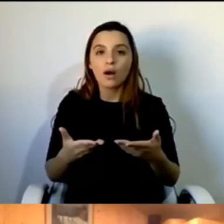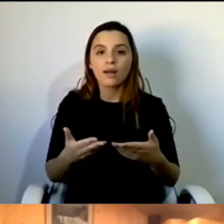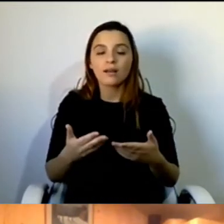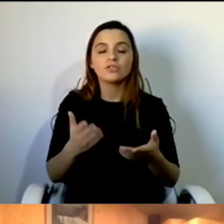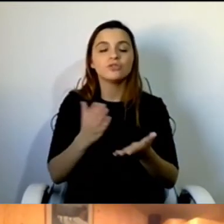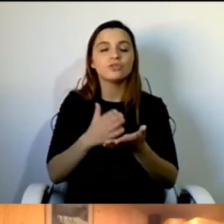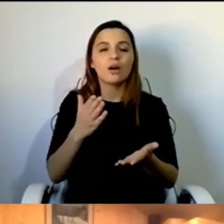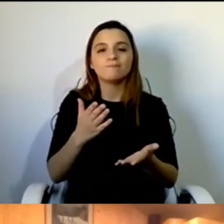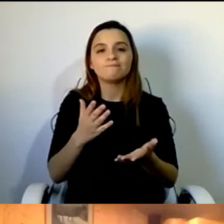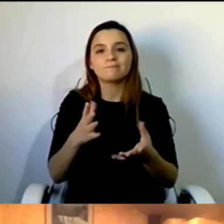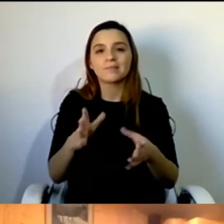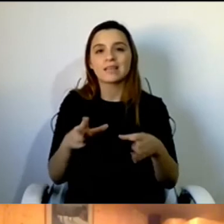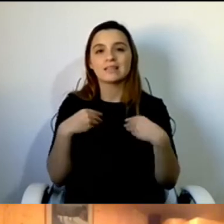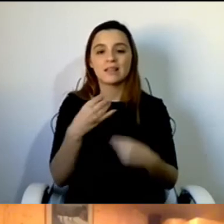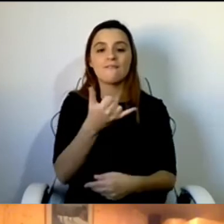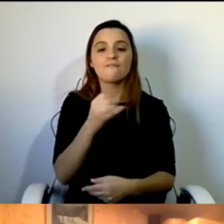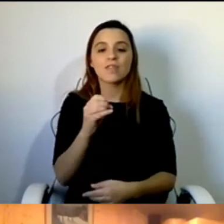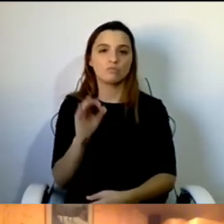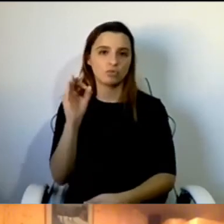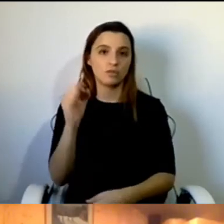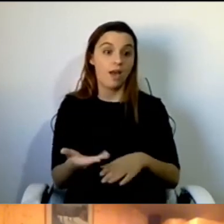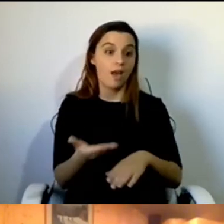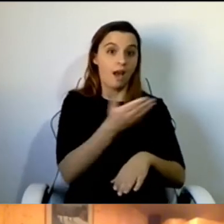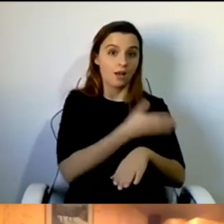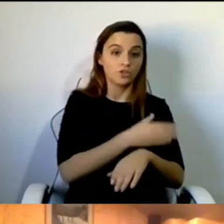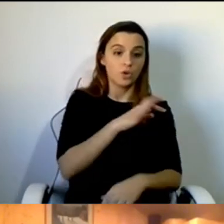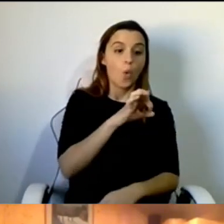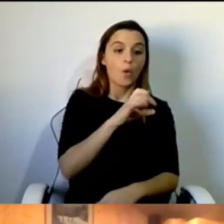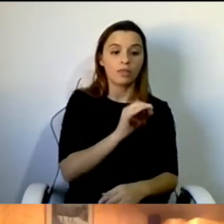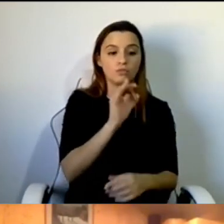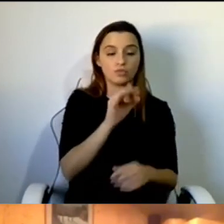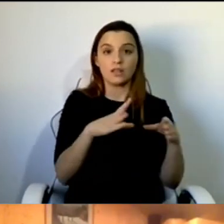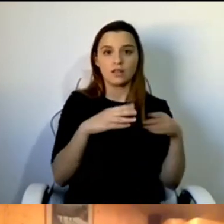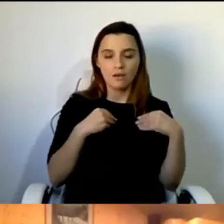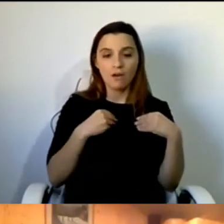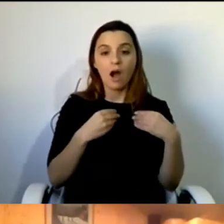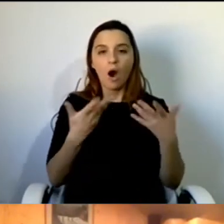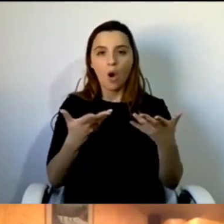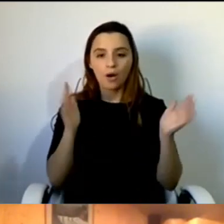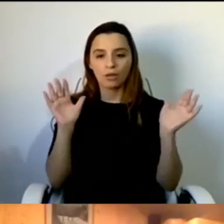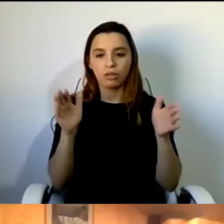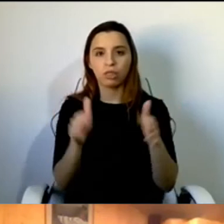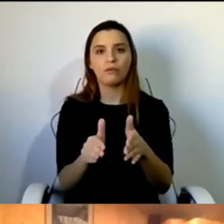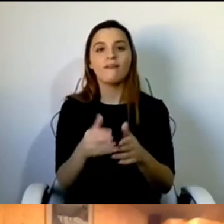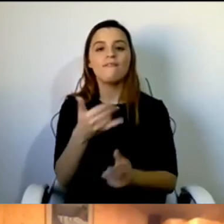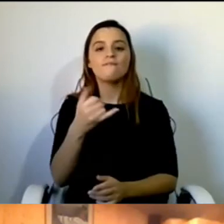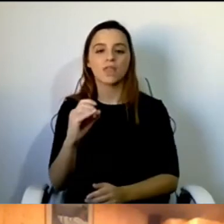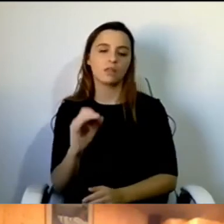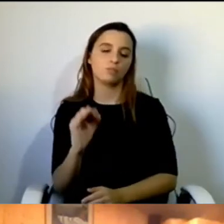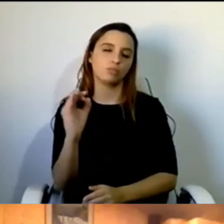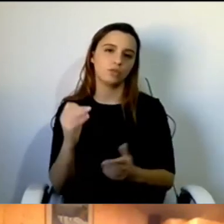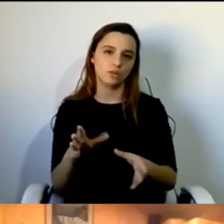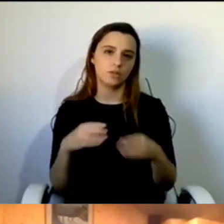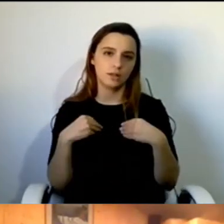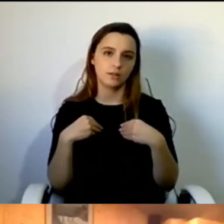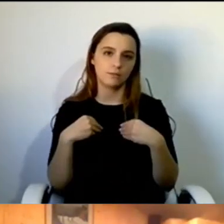5. Yeah, no, it's a little bit more, but yeah. But that's the new applications. And at